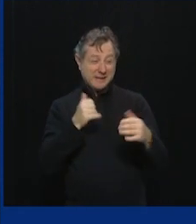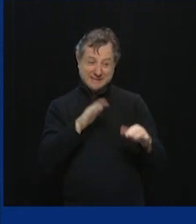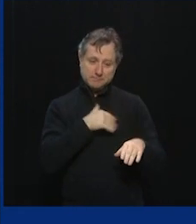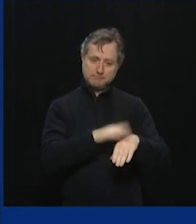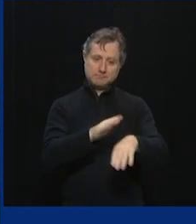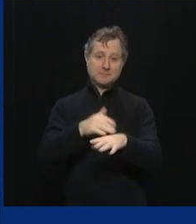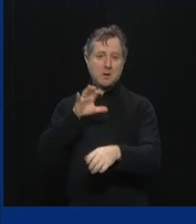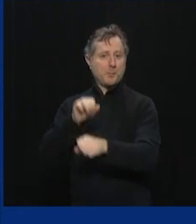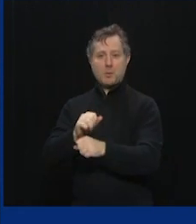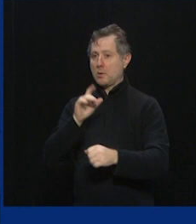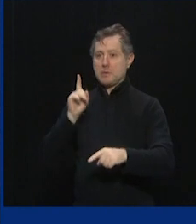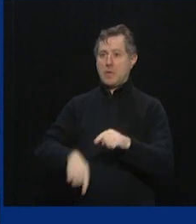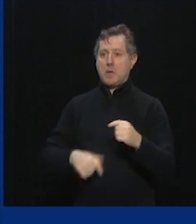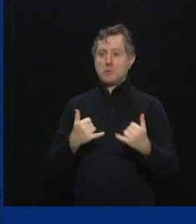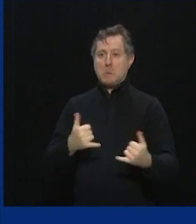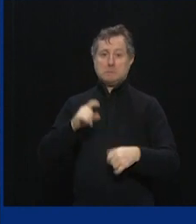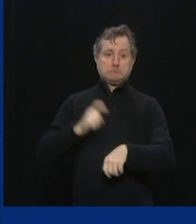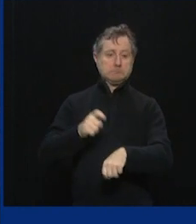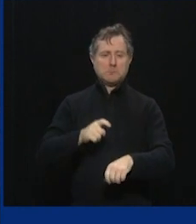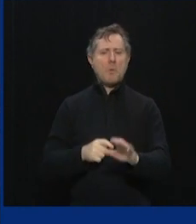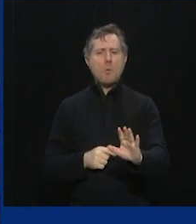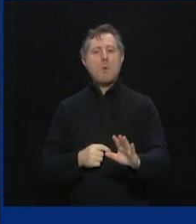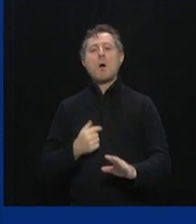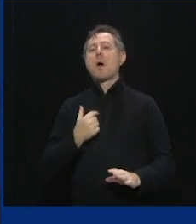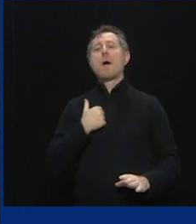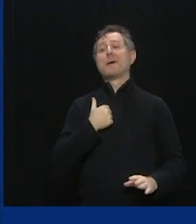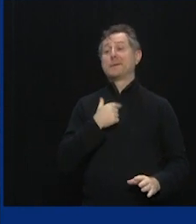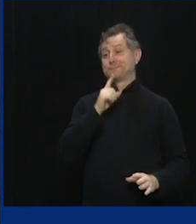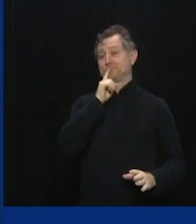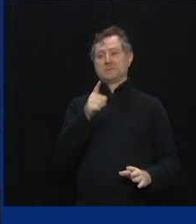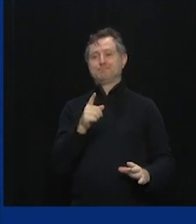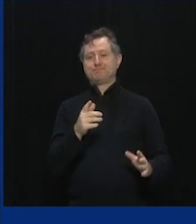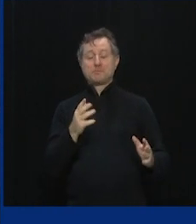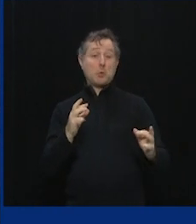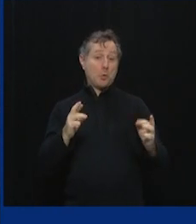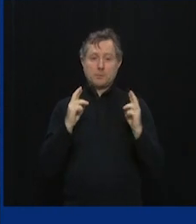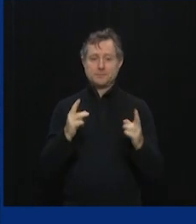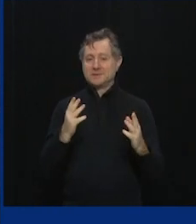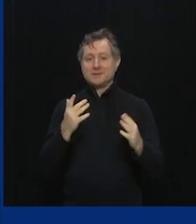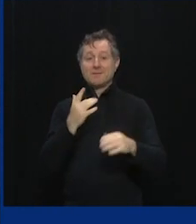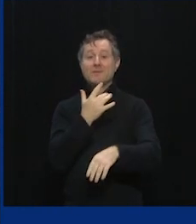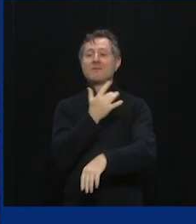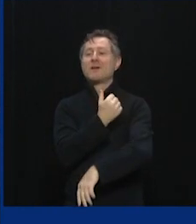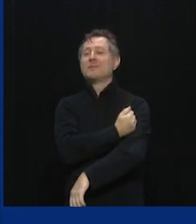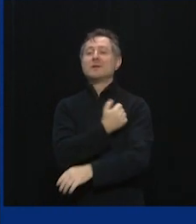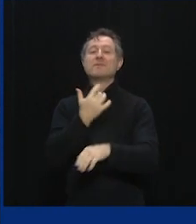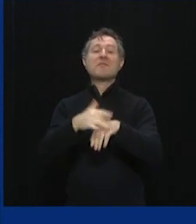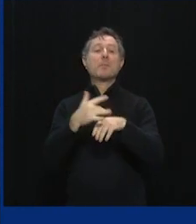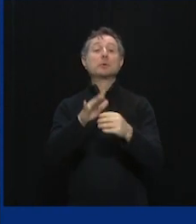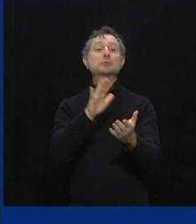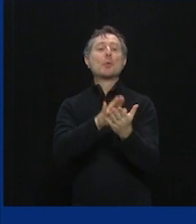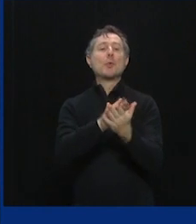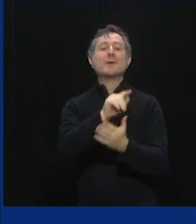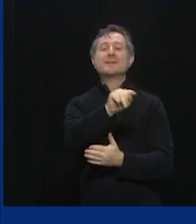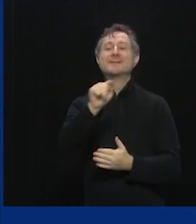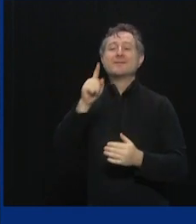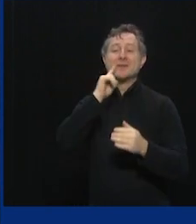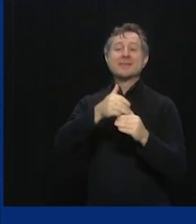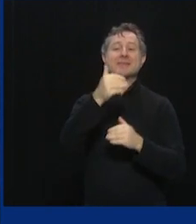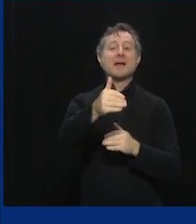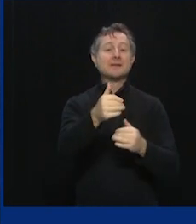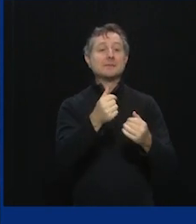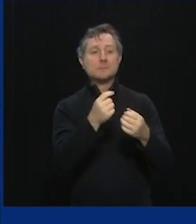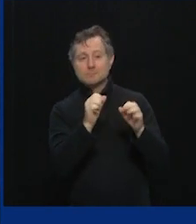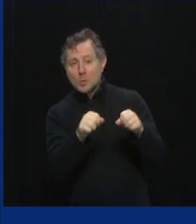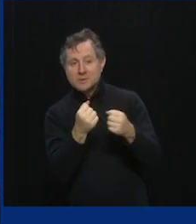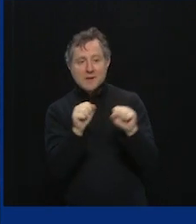appointment in time, I would love to see it more available in schools. I think that's the next best safe place. We're going to work on permission slips. We're going to